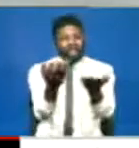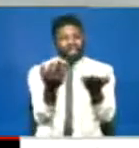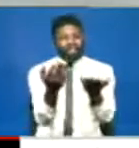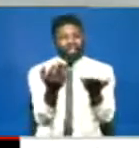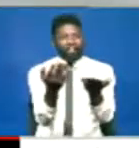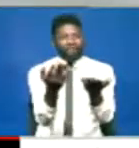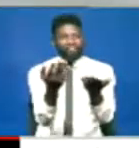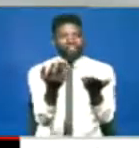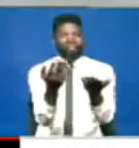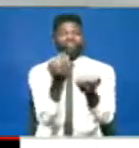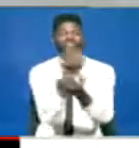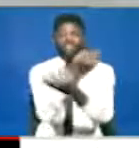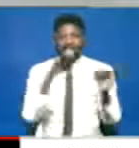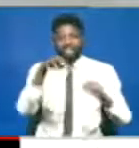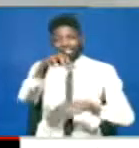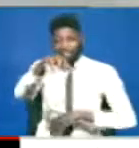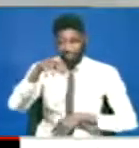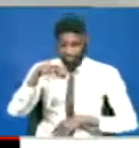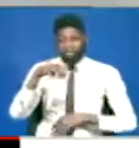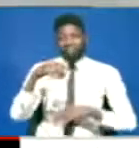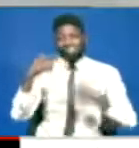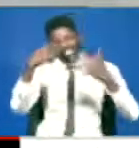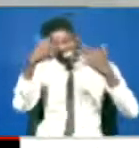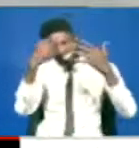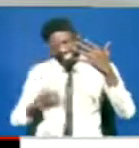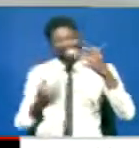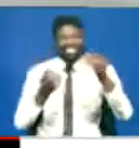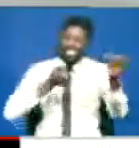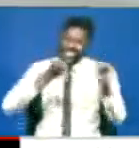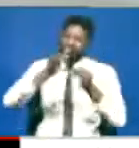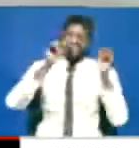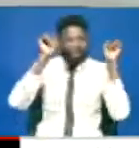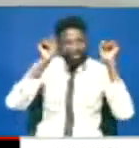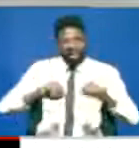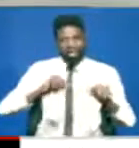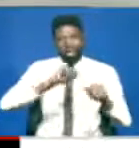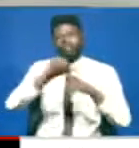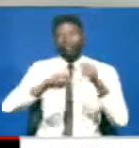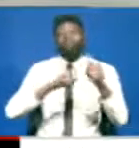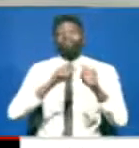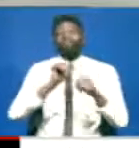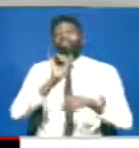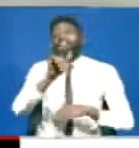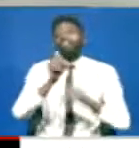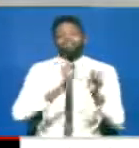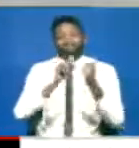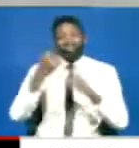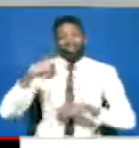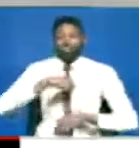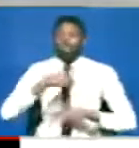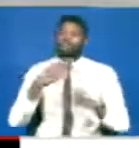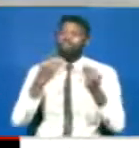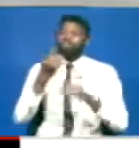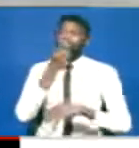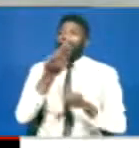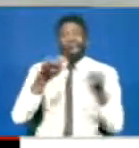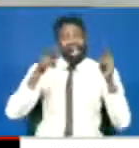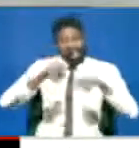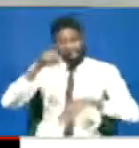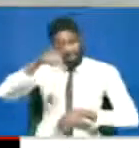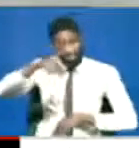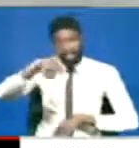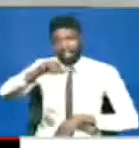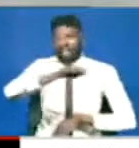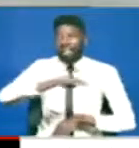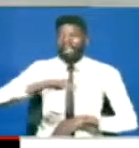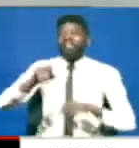free transport. So much to talk about Birmingham, and we are going for that particular dinner. It's going to happen right here in Birmingham. We'll